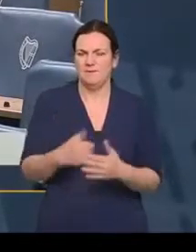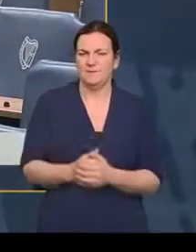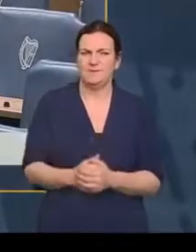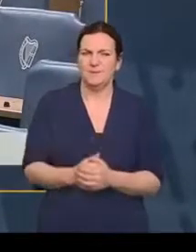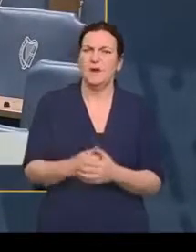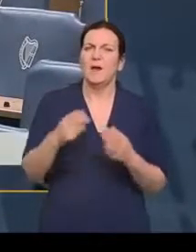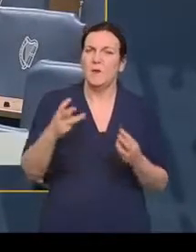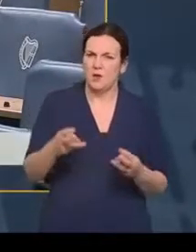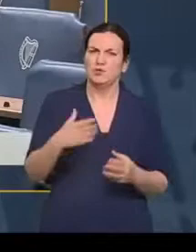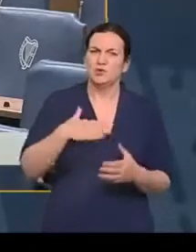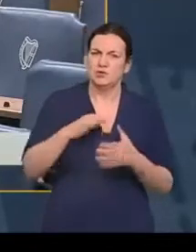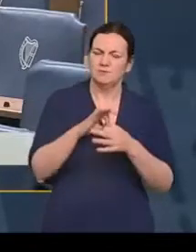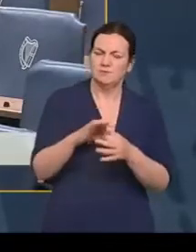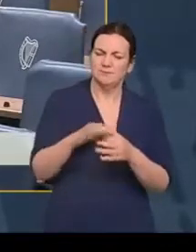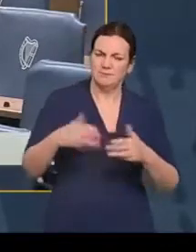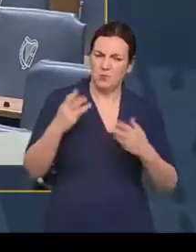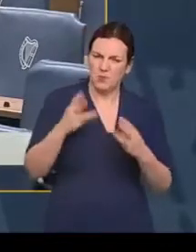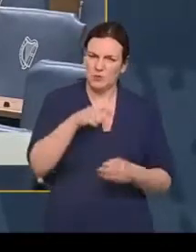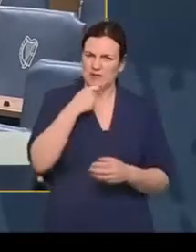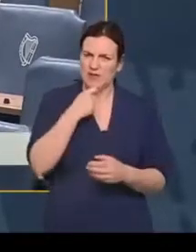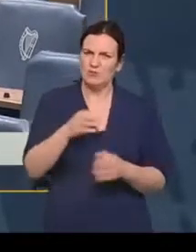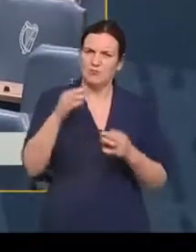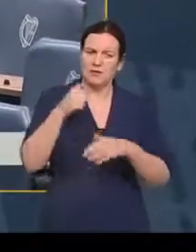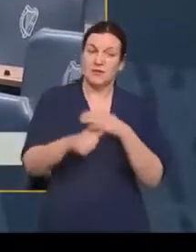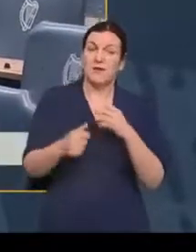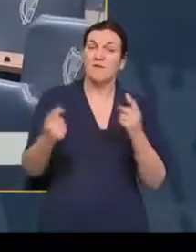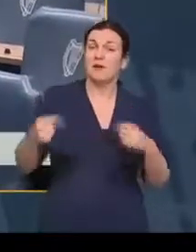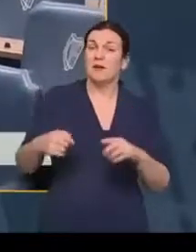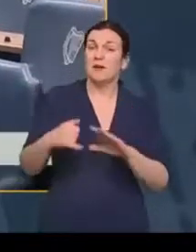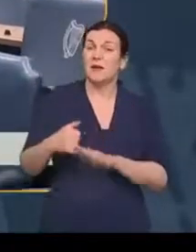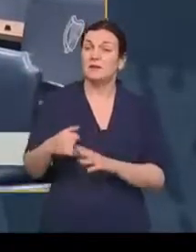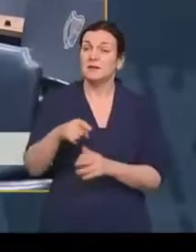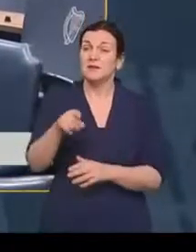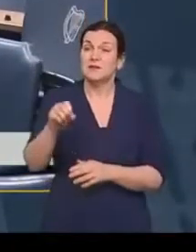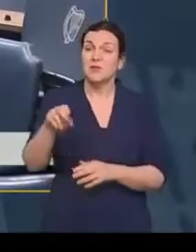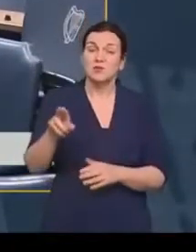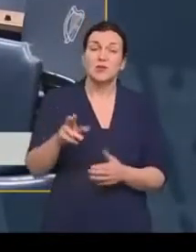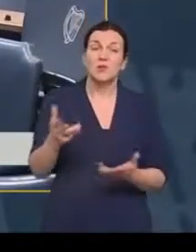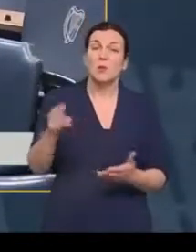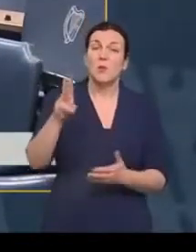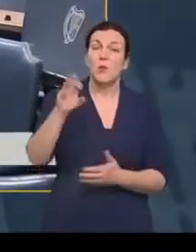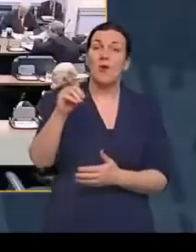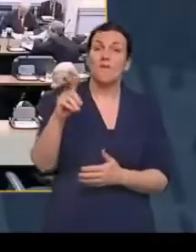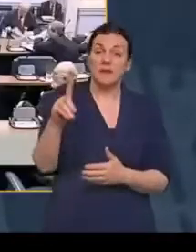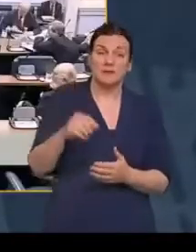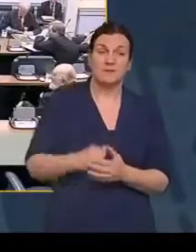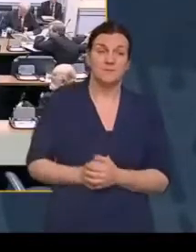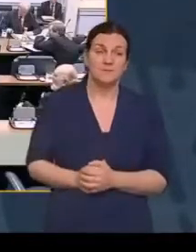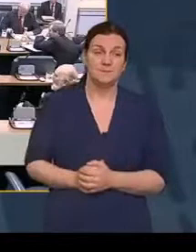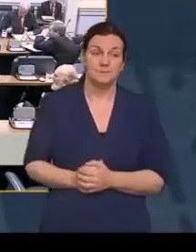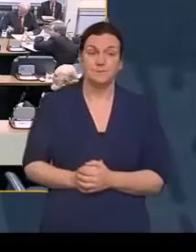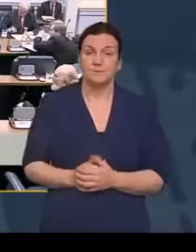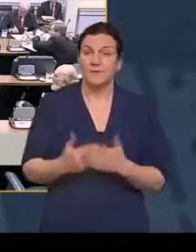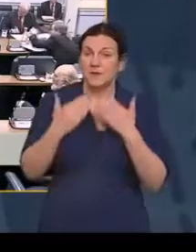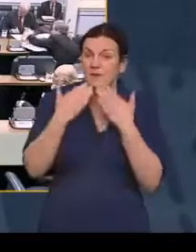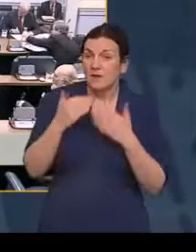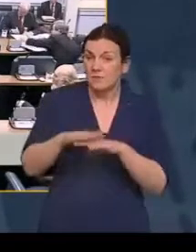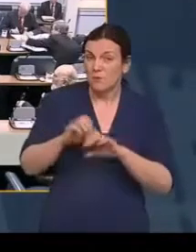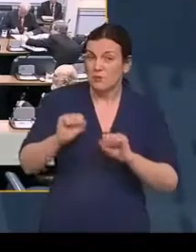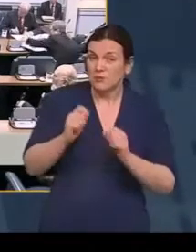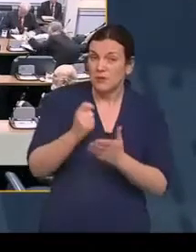on the ground. So I want just to be associated with this great day. Finally, the youngest senator in the House, Senator Warfield. For